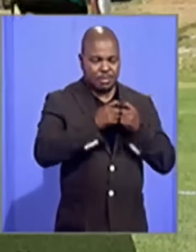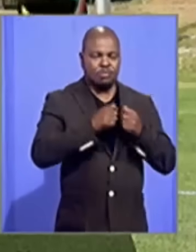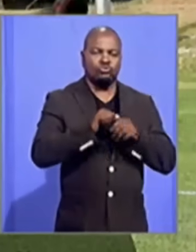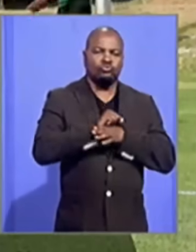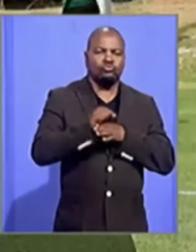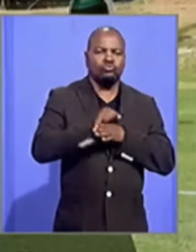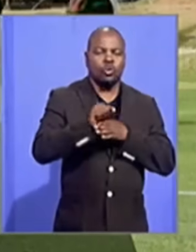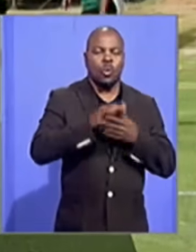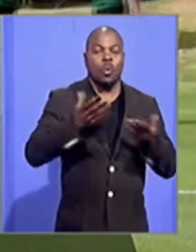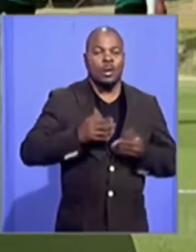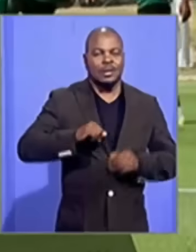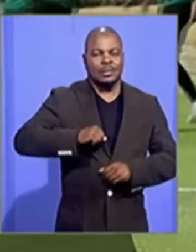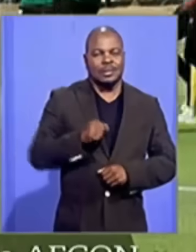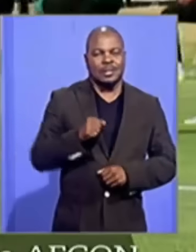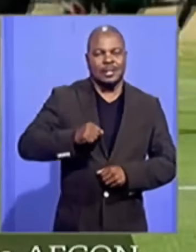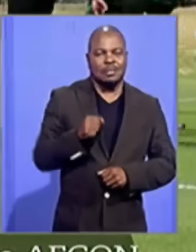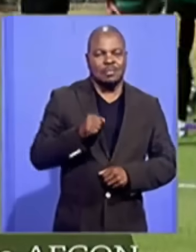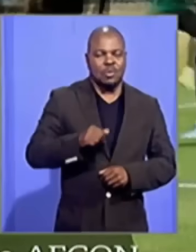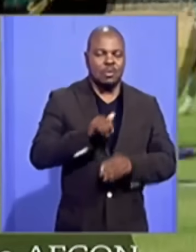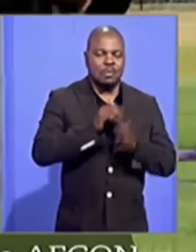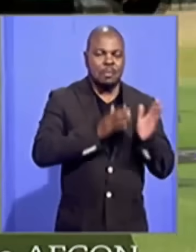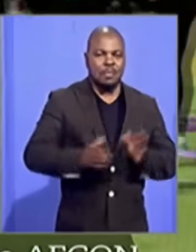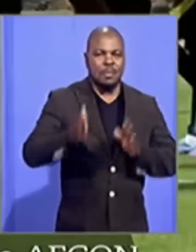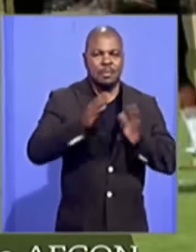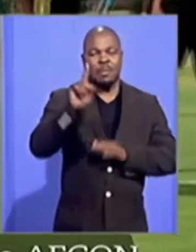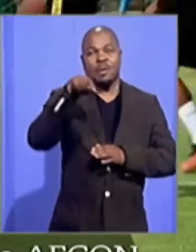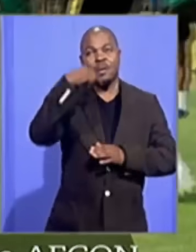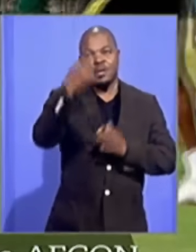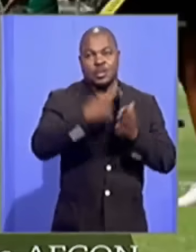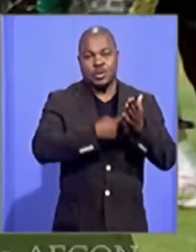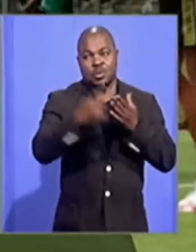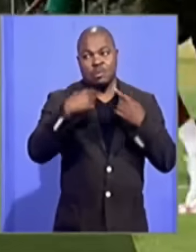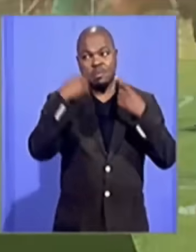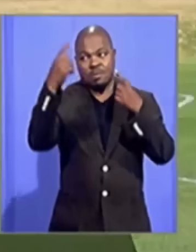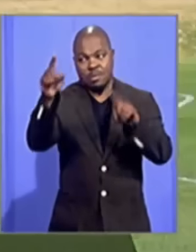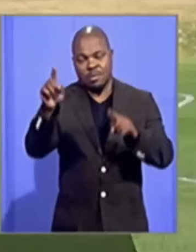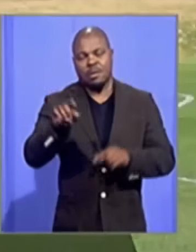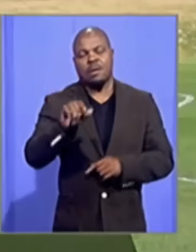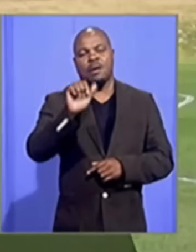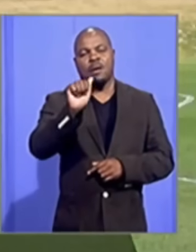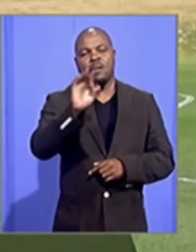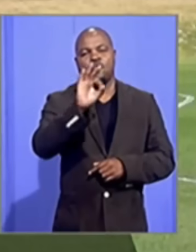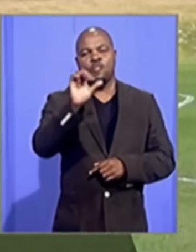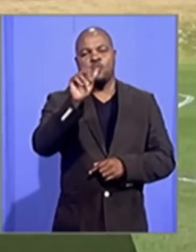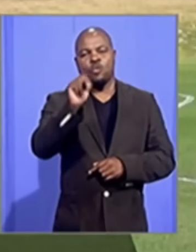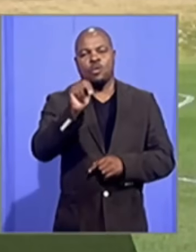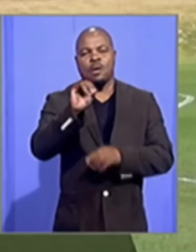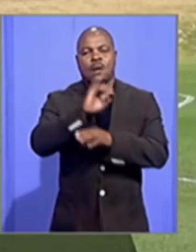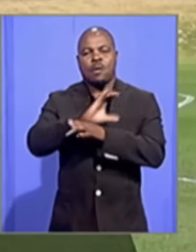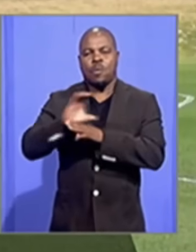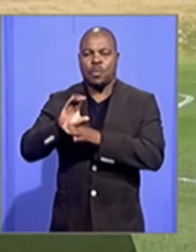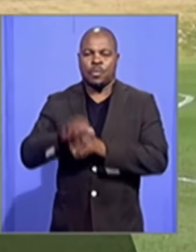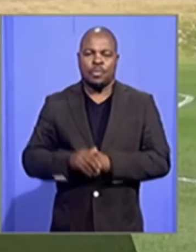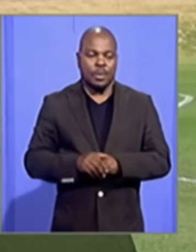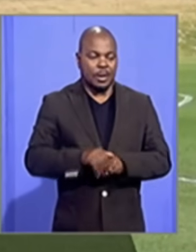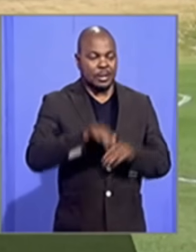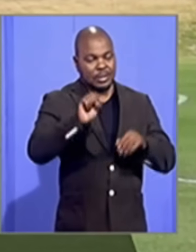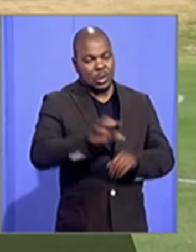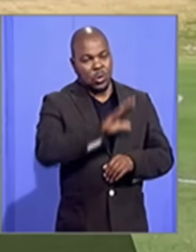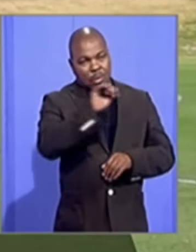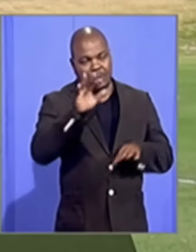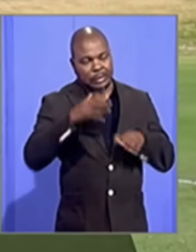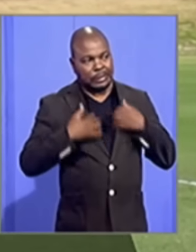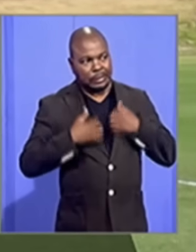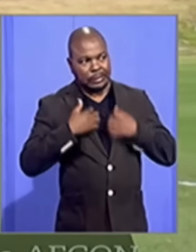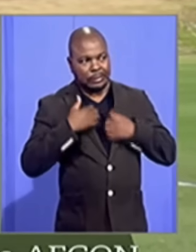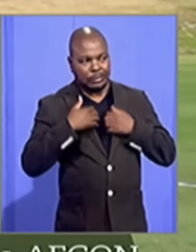se itukisetsa tournament ya AFCON e tla qala beke e tlang Ivory Coast. Sehlopha se tla ja ditoro tsa Maaforika Borwa mme ho lebeletse